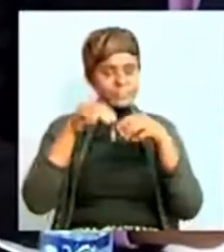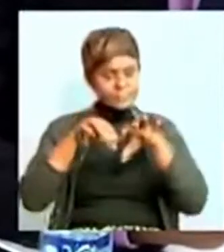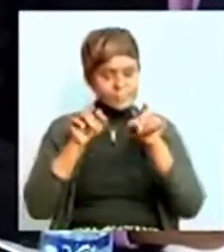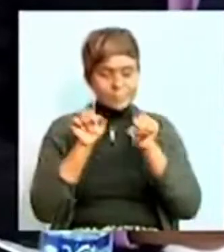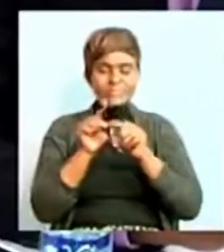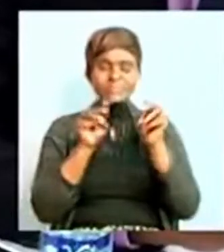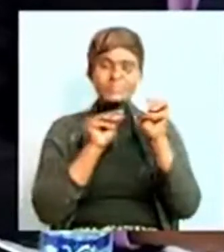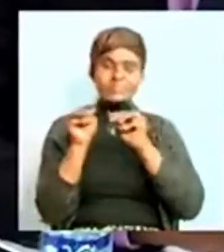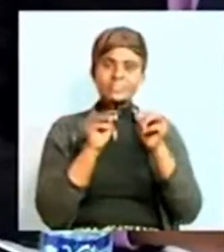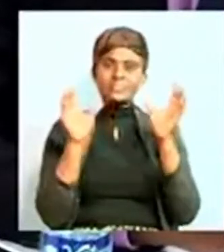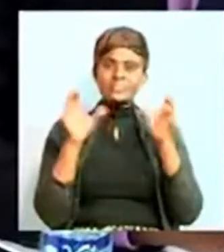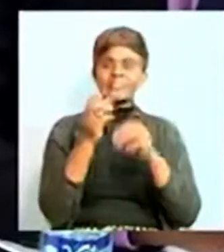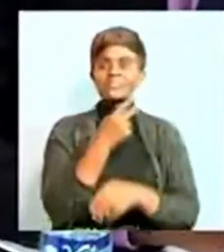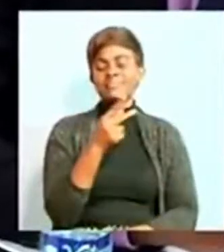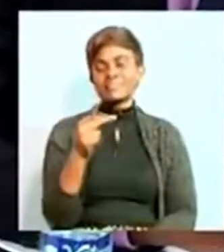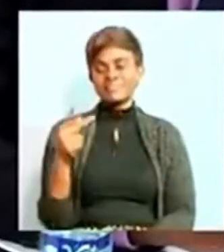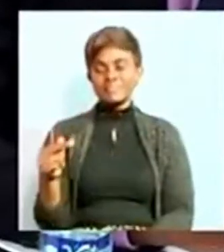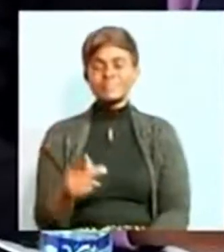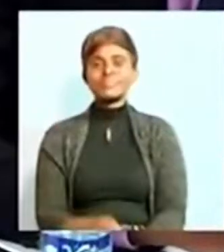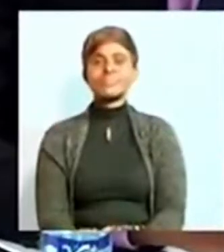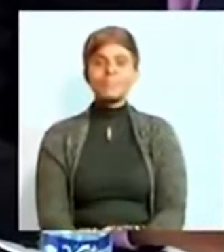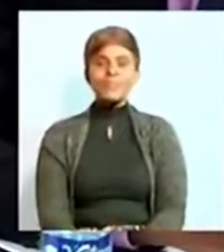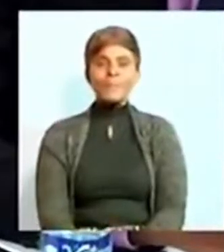in managing the council property.